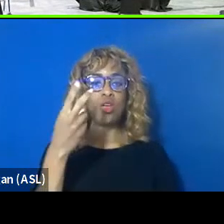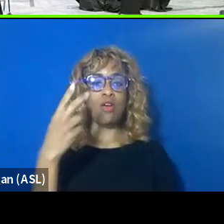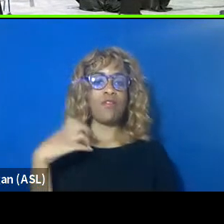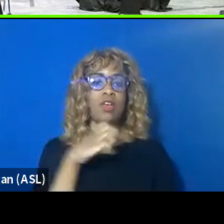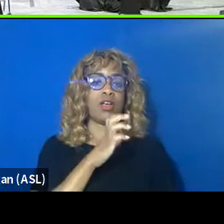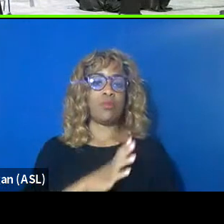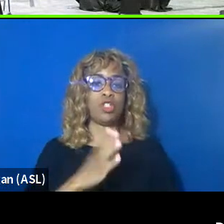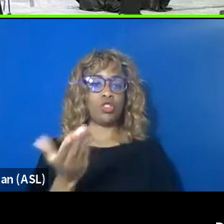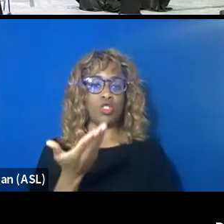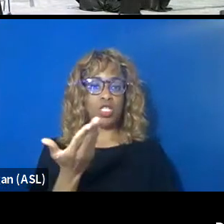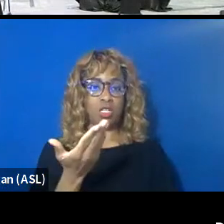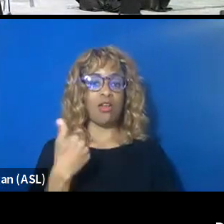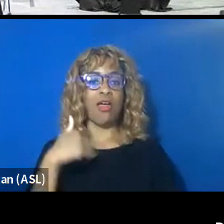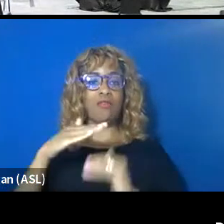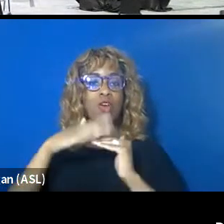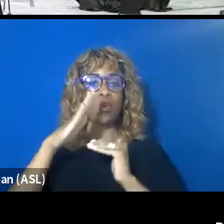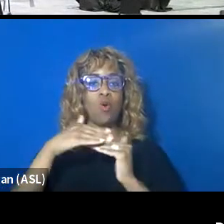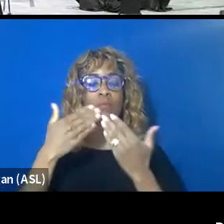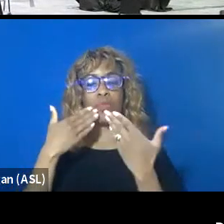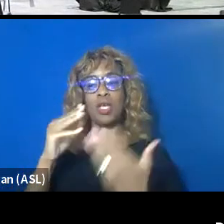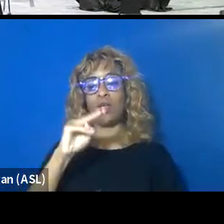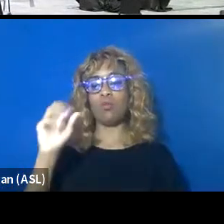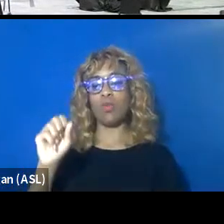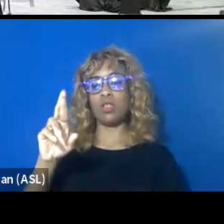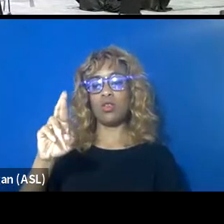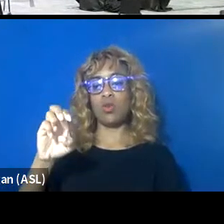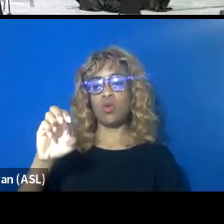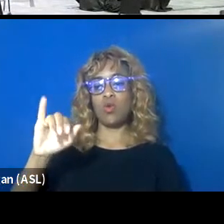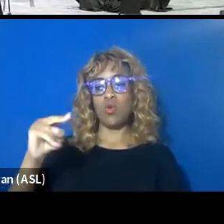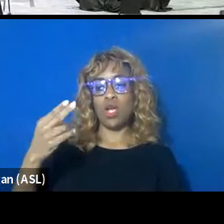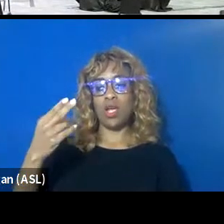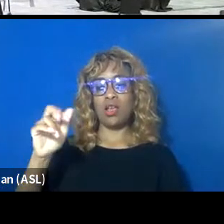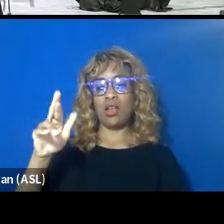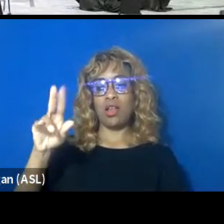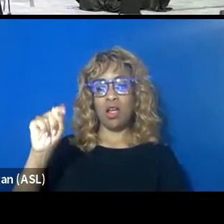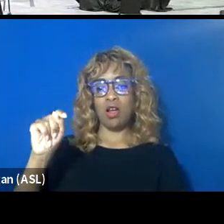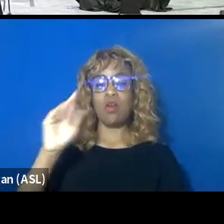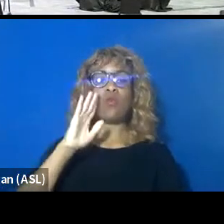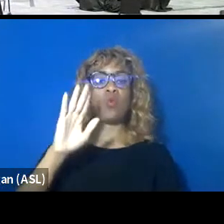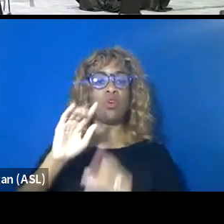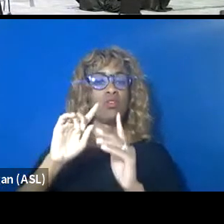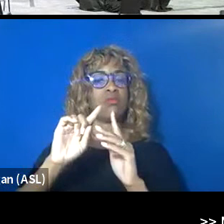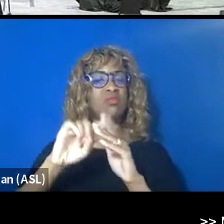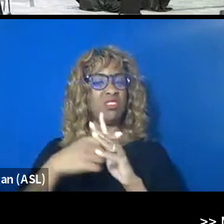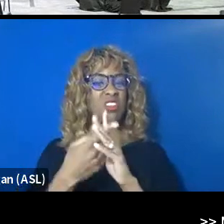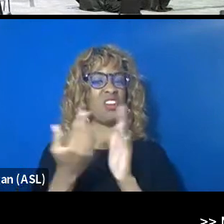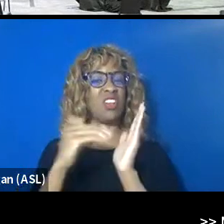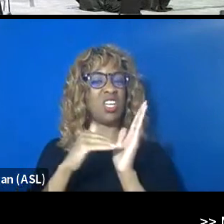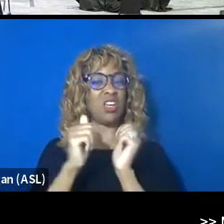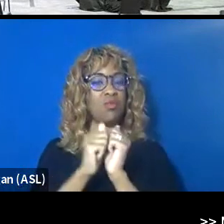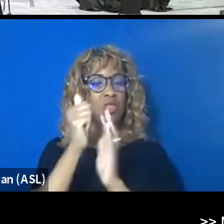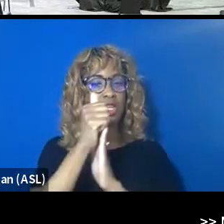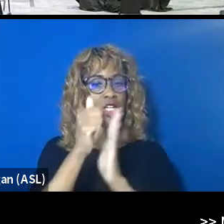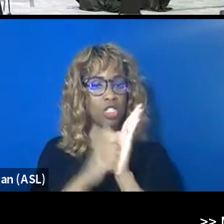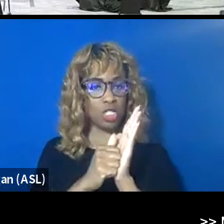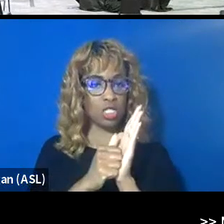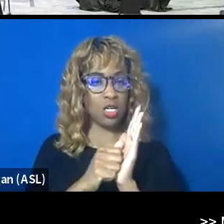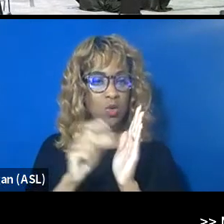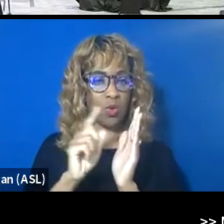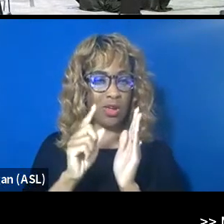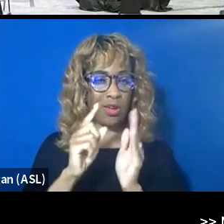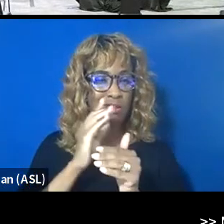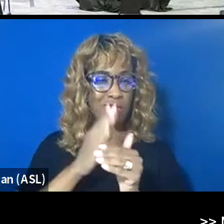and there is a quorum. Thank you, Ms. Reinhardt. We'll now resume the agenda where we left off, which